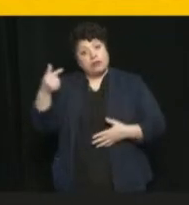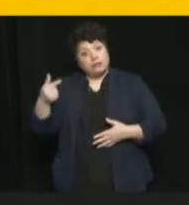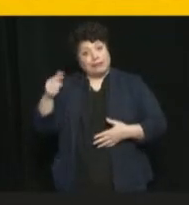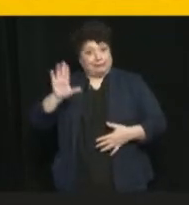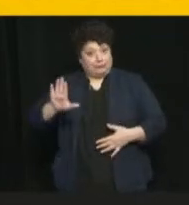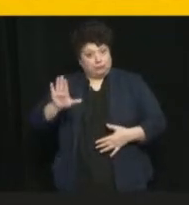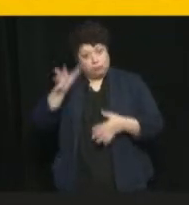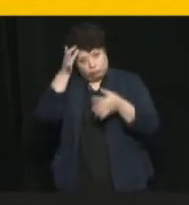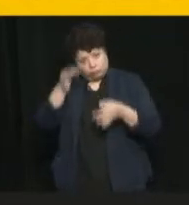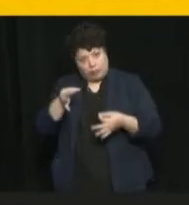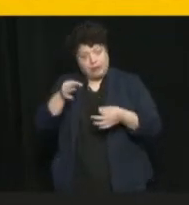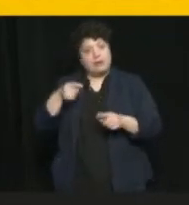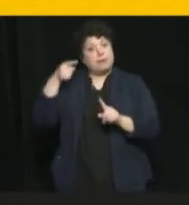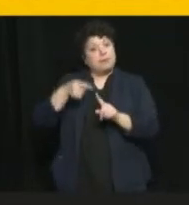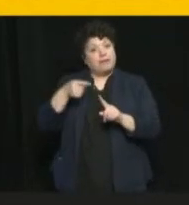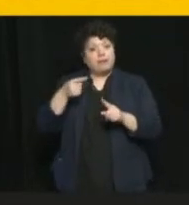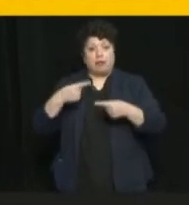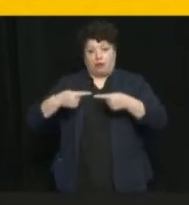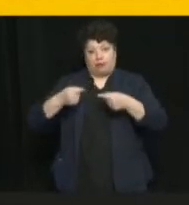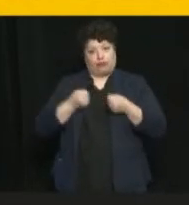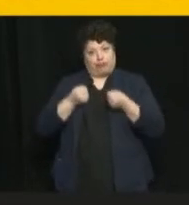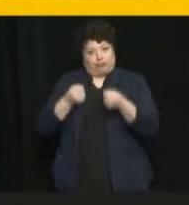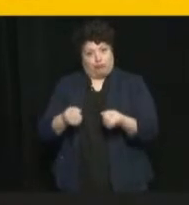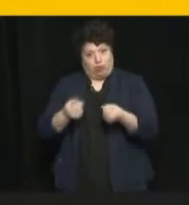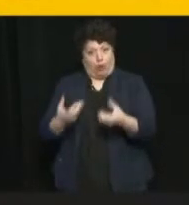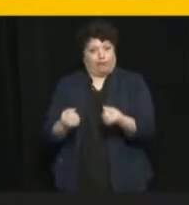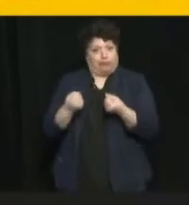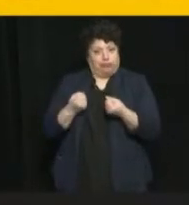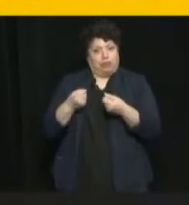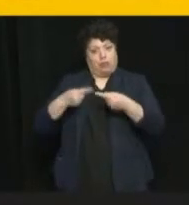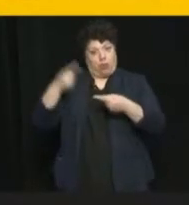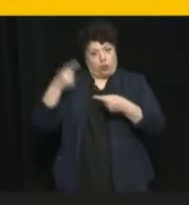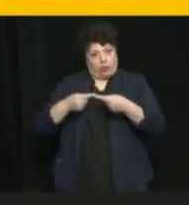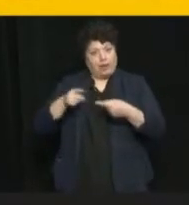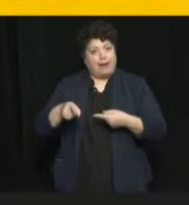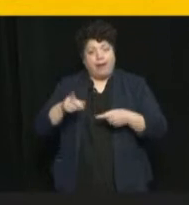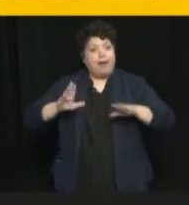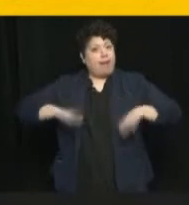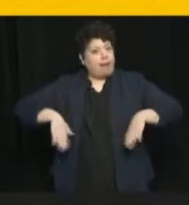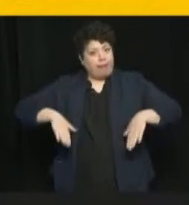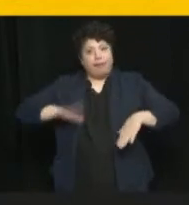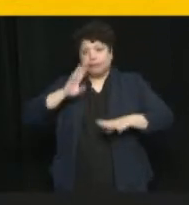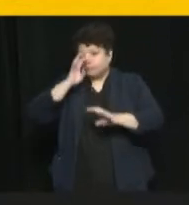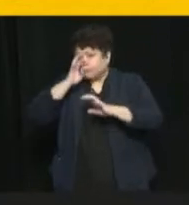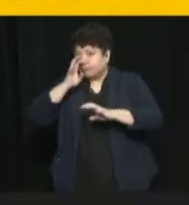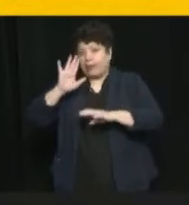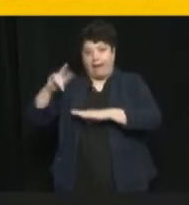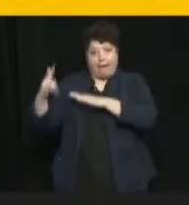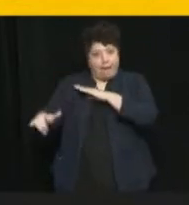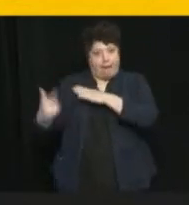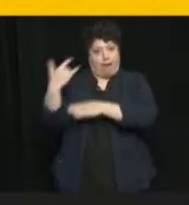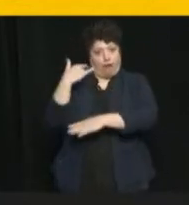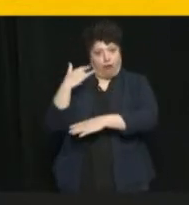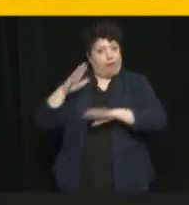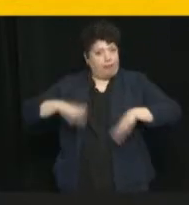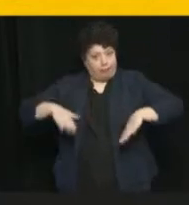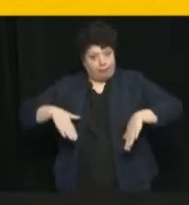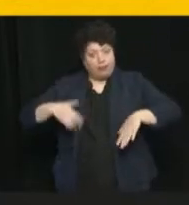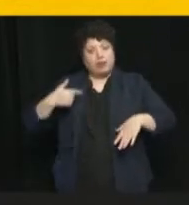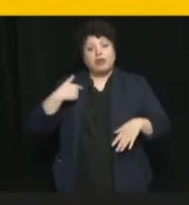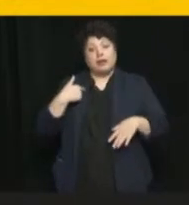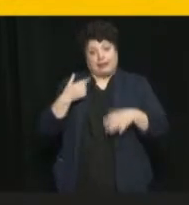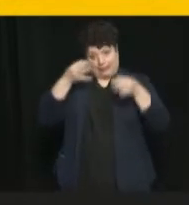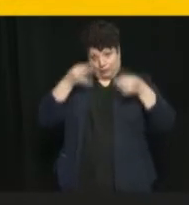on land borders that they haven't taken in terms of air travel. That is their decision. Our decision